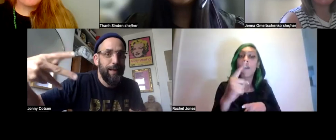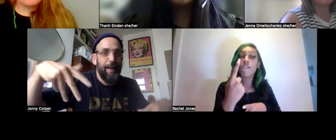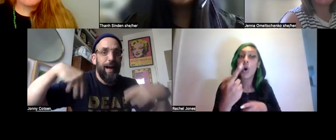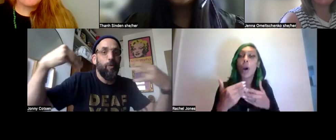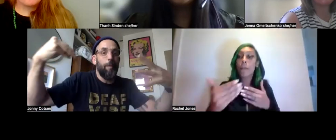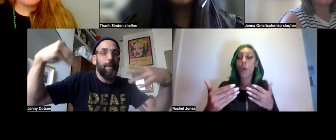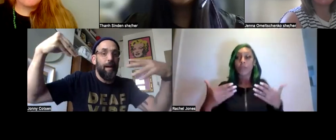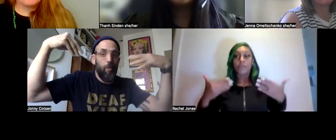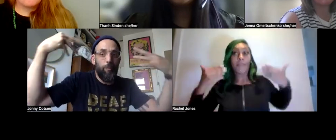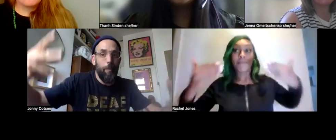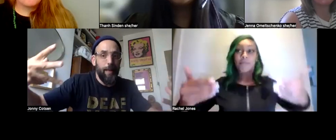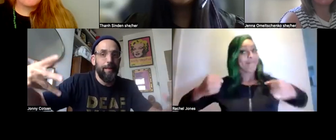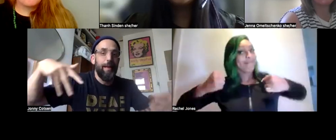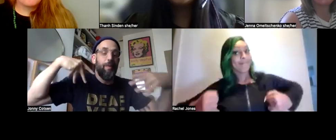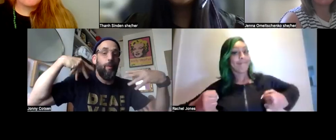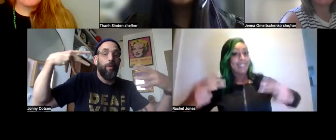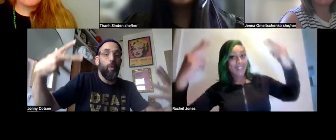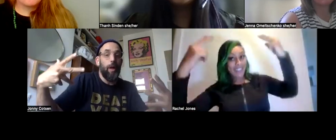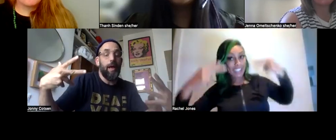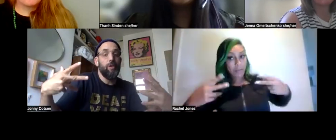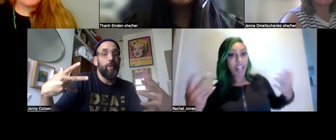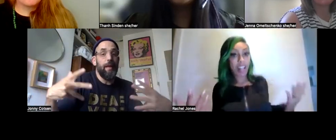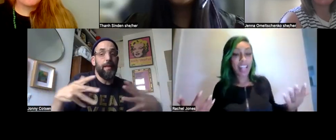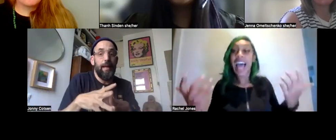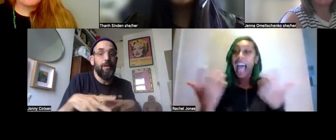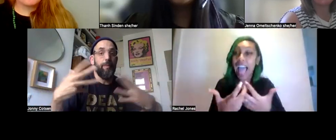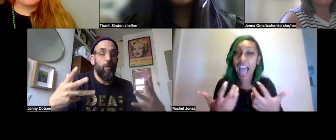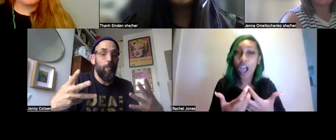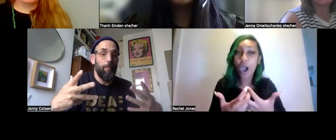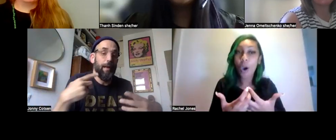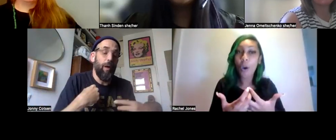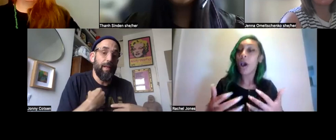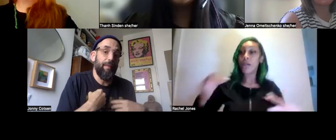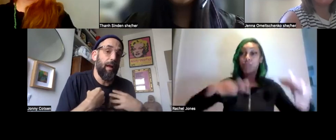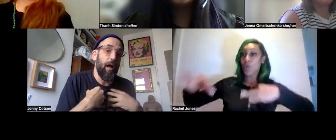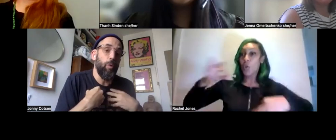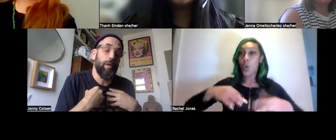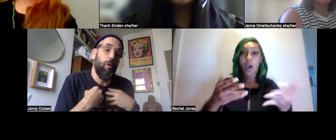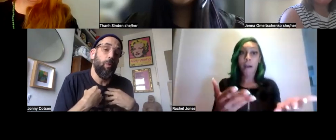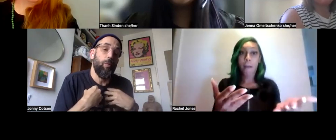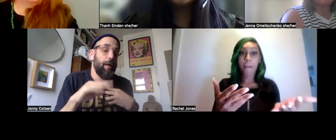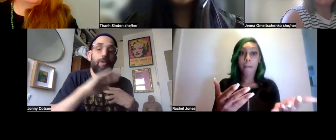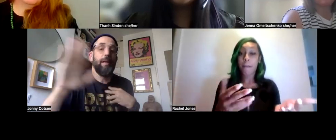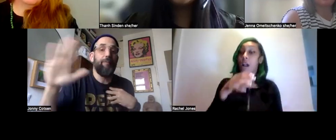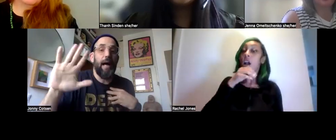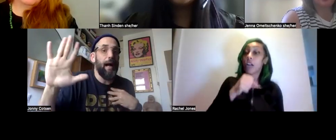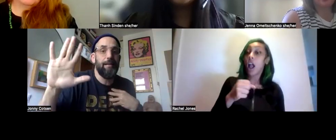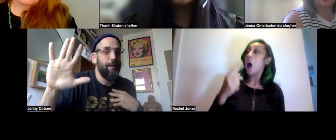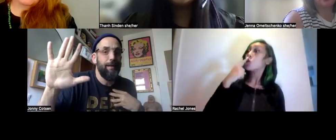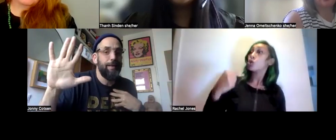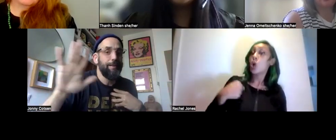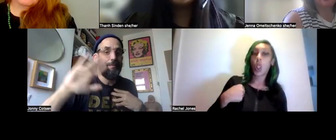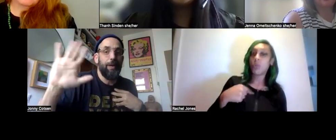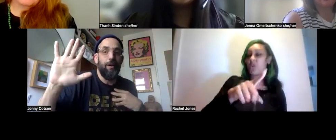prominent. How do I make myself more prominent? So the only way I could do this is to perform. Now, this is a guy who was told I should never